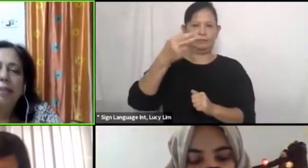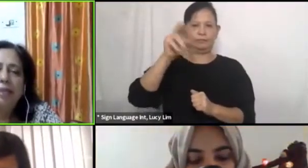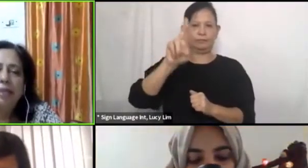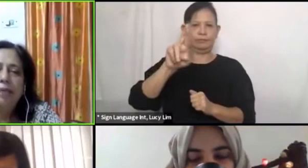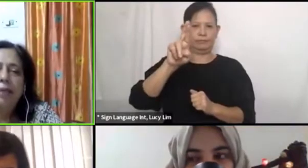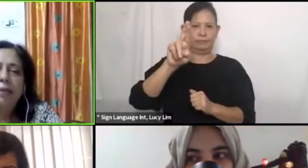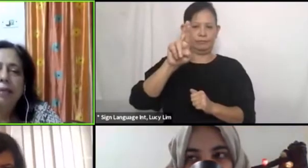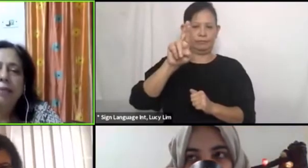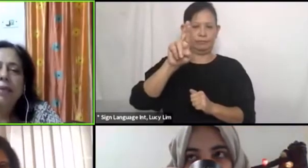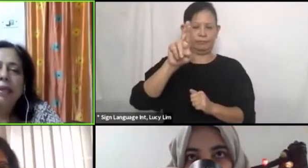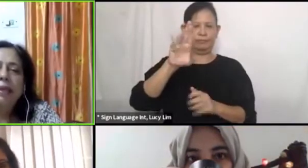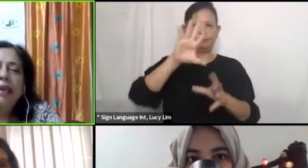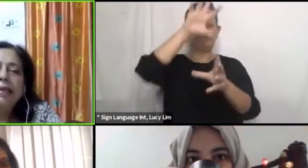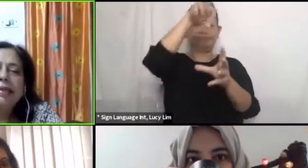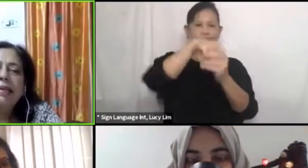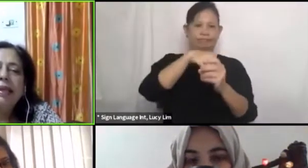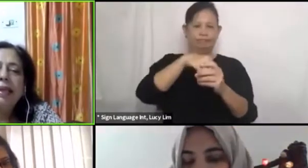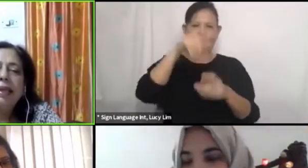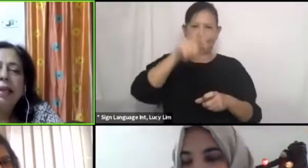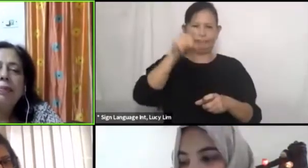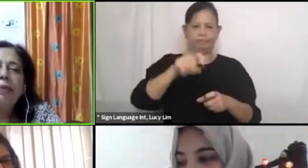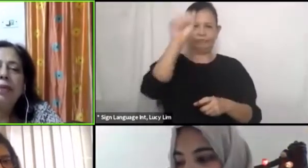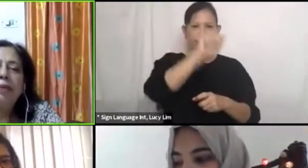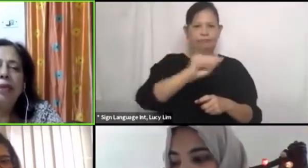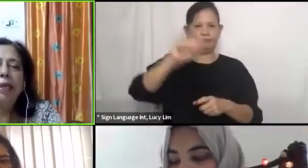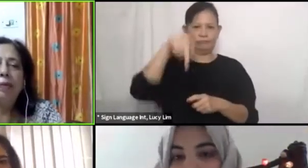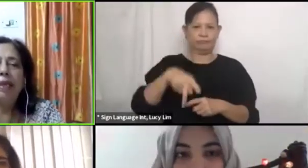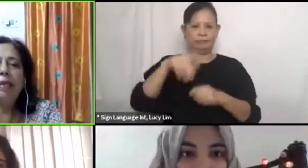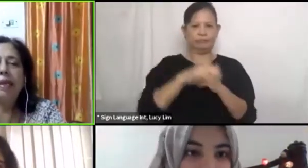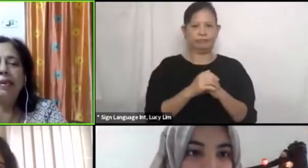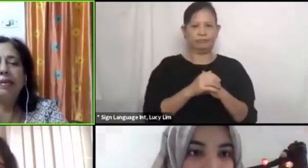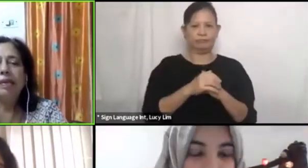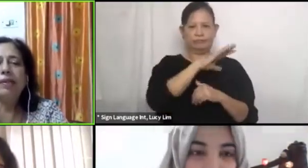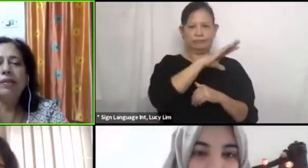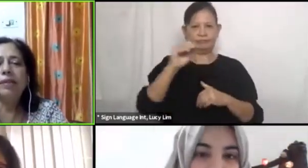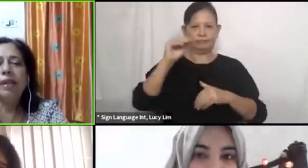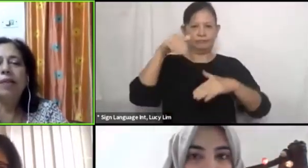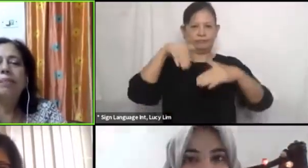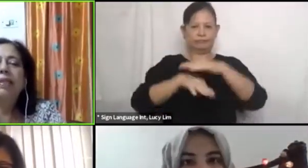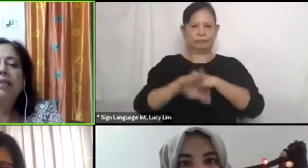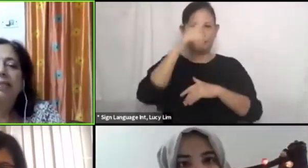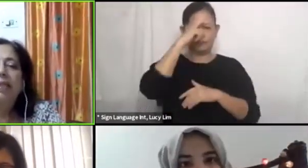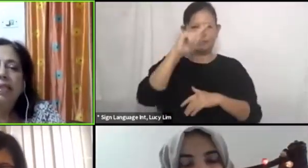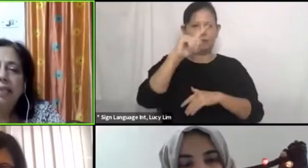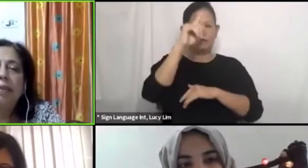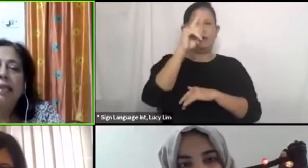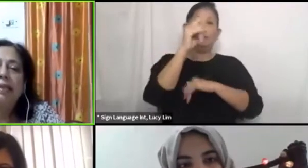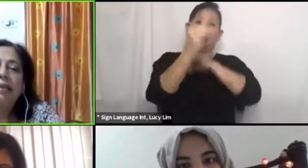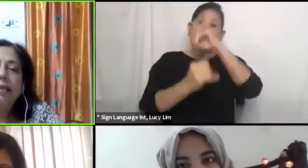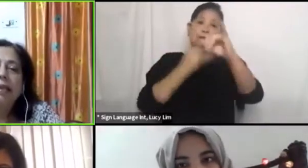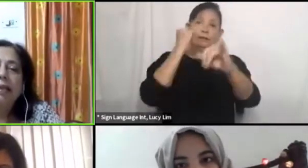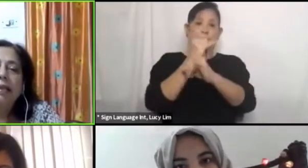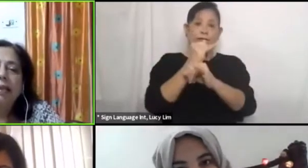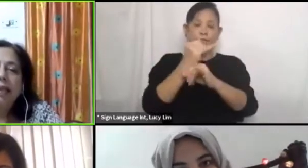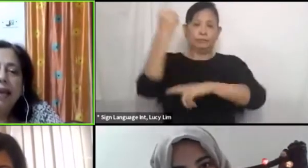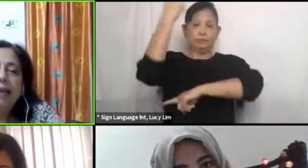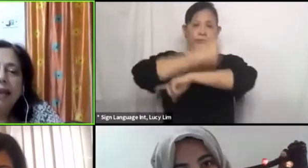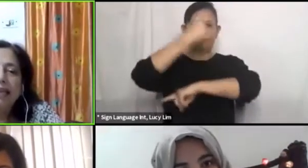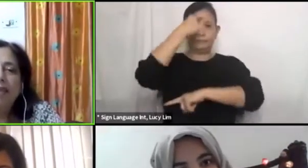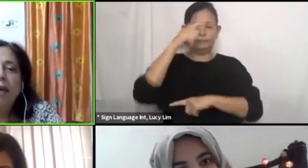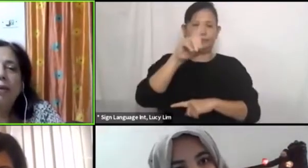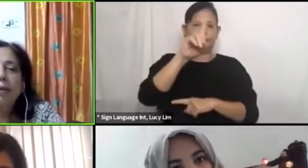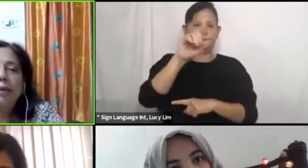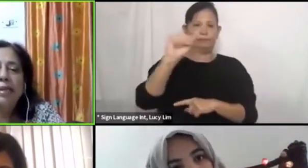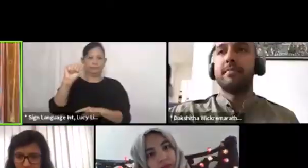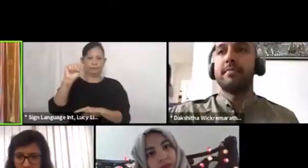and the Pacific. And it is in the lead up to the 2020 International Day of Persons with Disabilities that, as